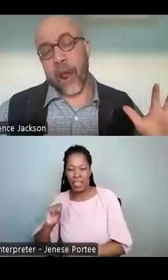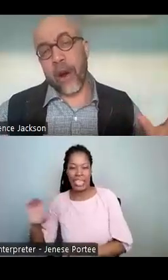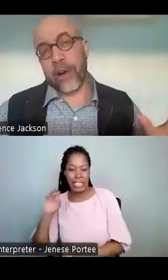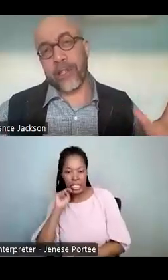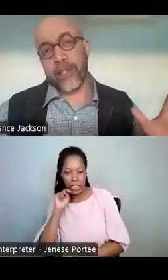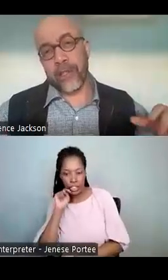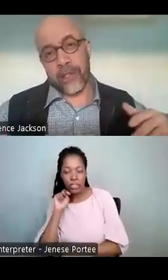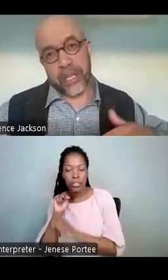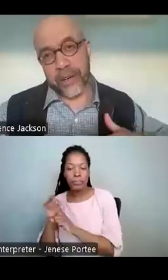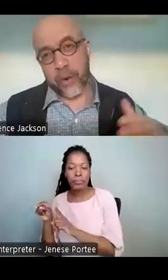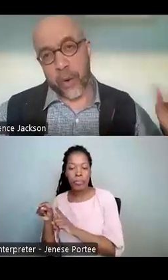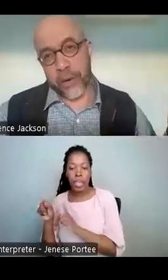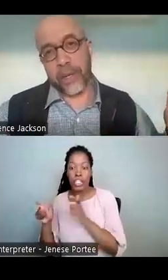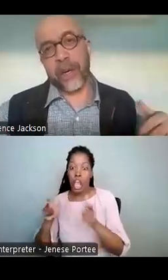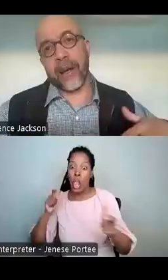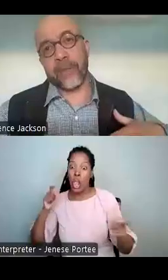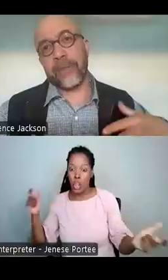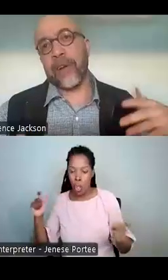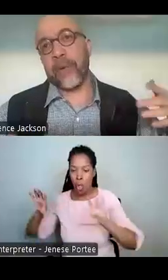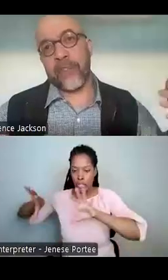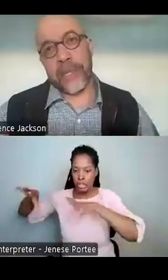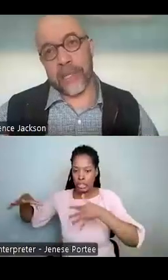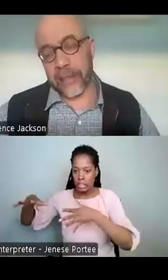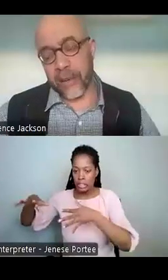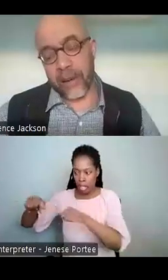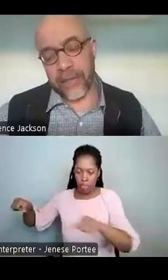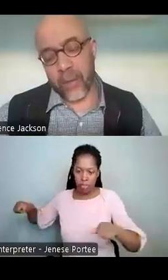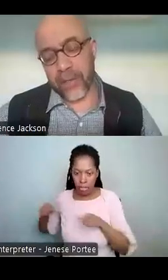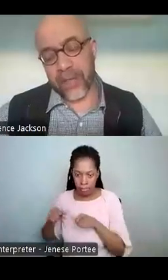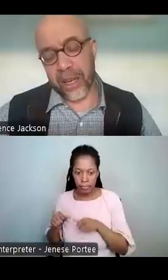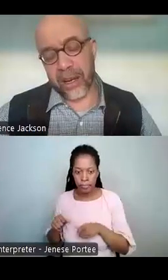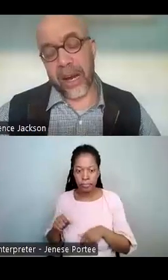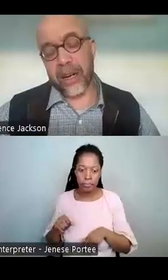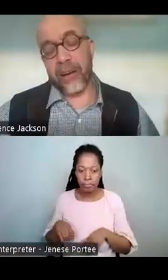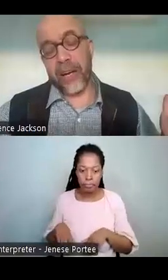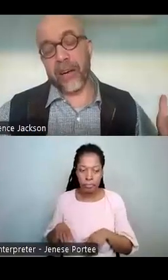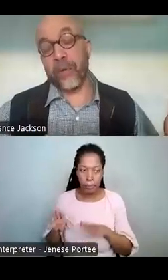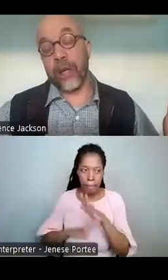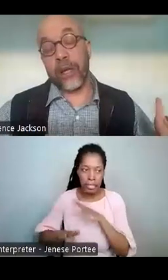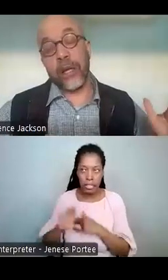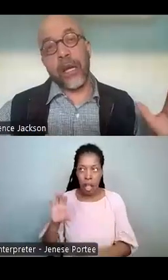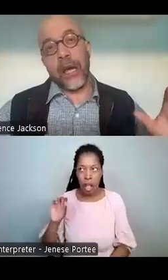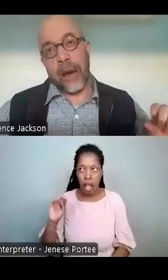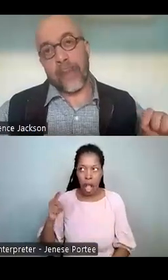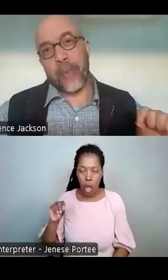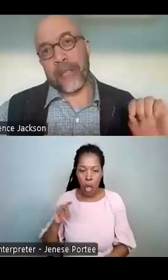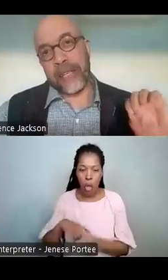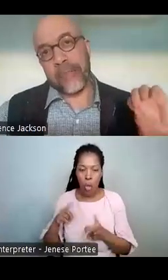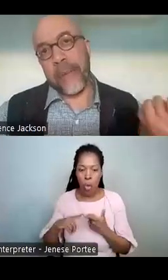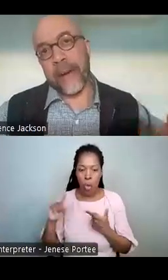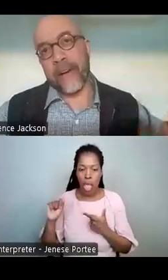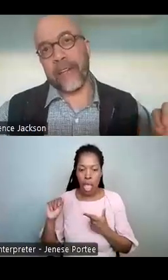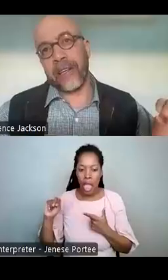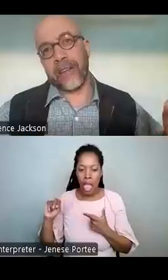very large territory, it's basically thought of as almost Congo Angola. But